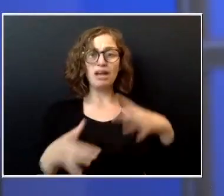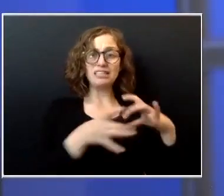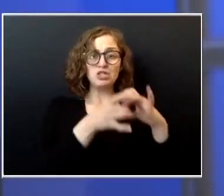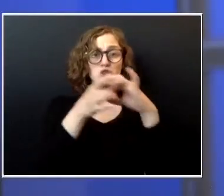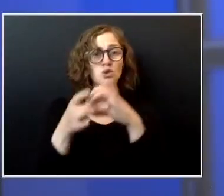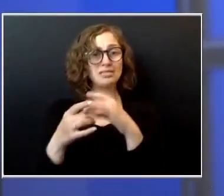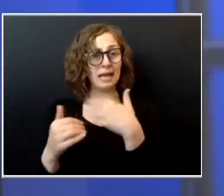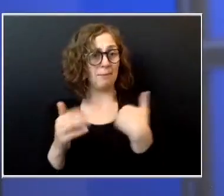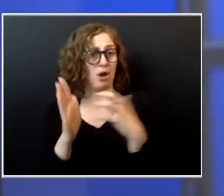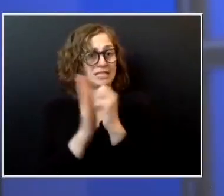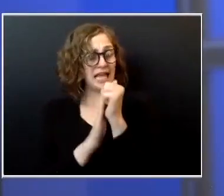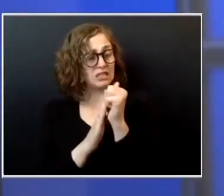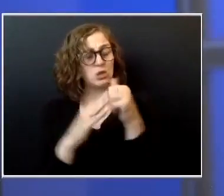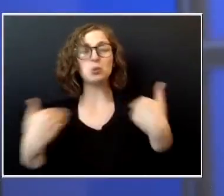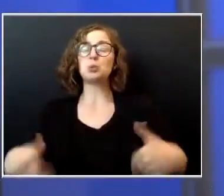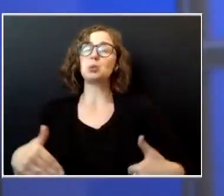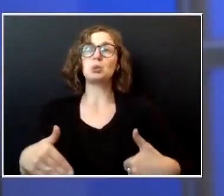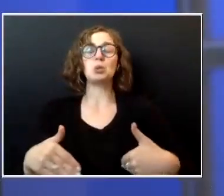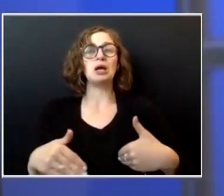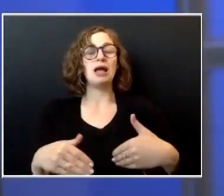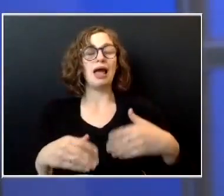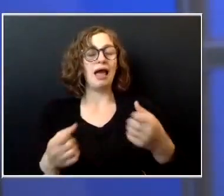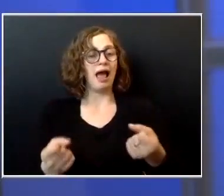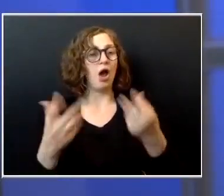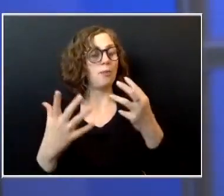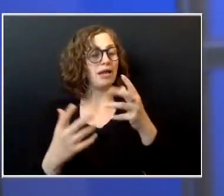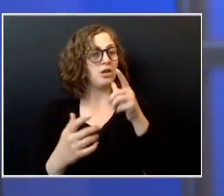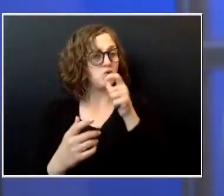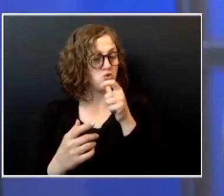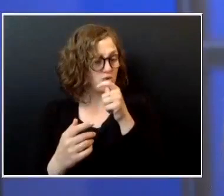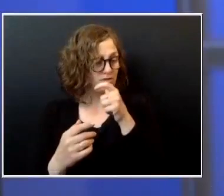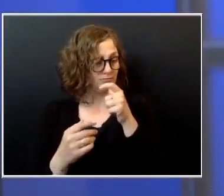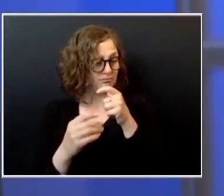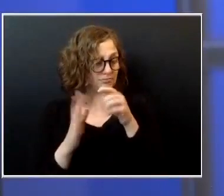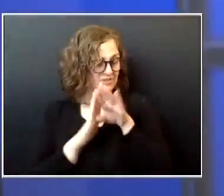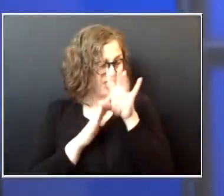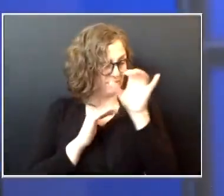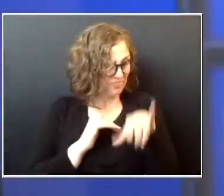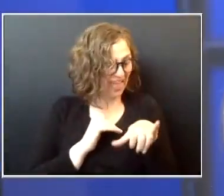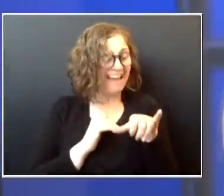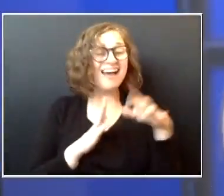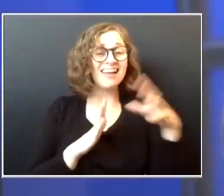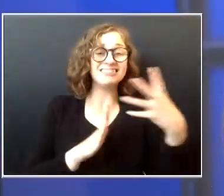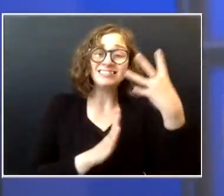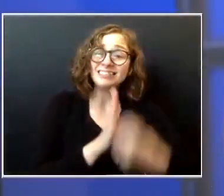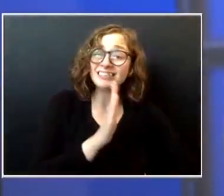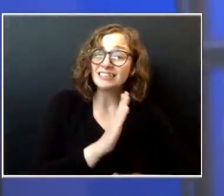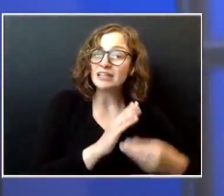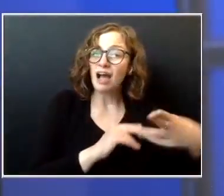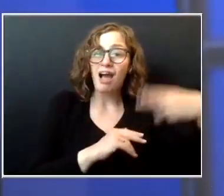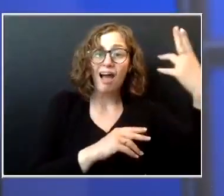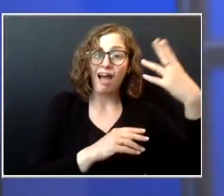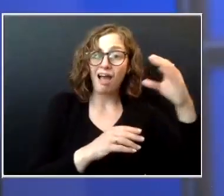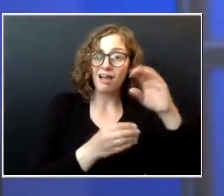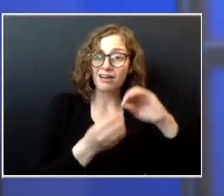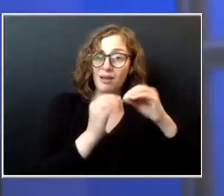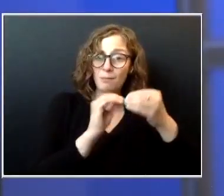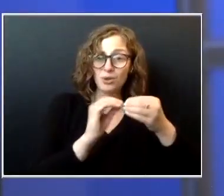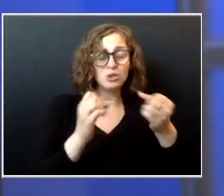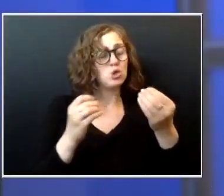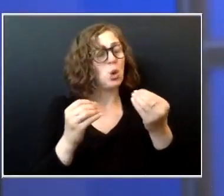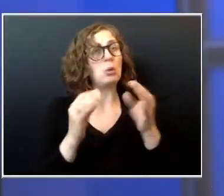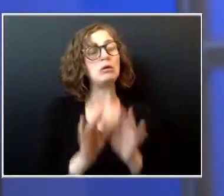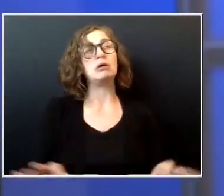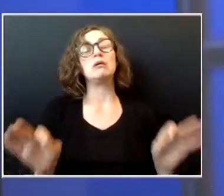Yes. It's incredibly important that women who should be undergoing screening are screened when they're pregnant. And, there's a lot of historical